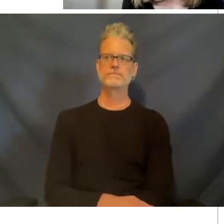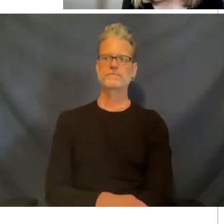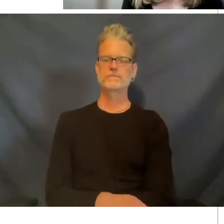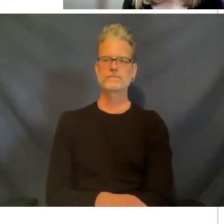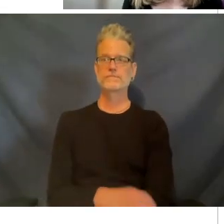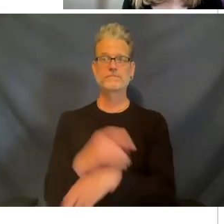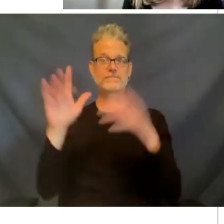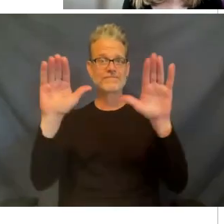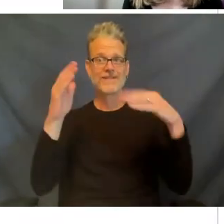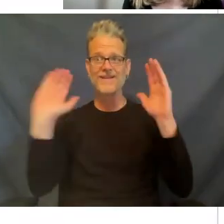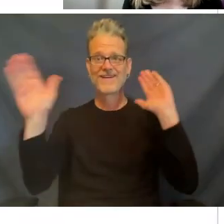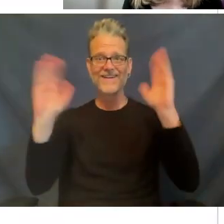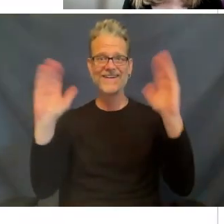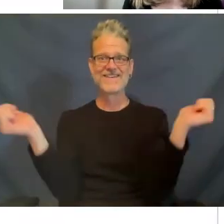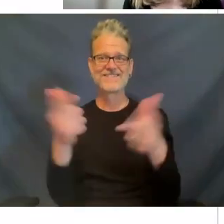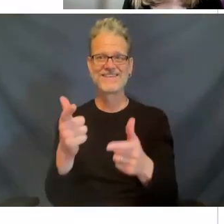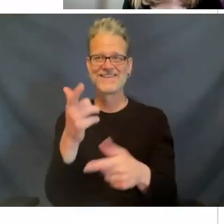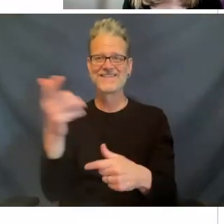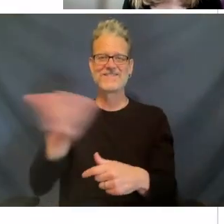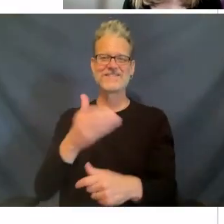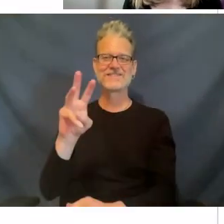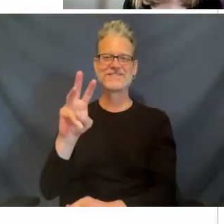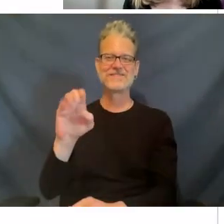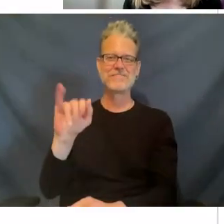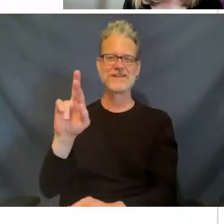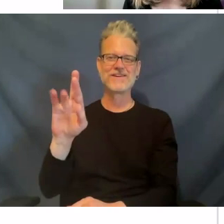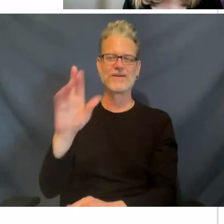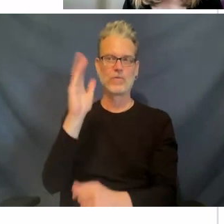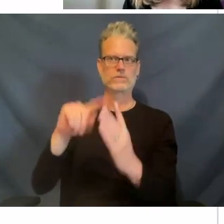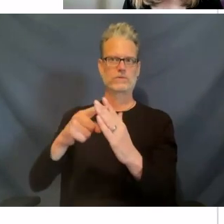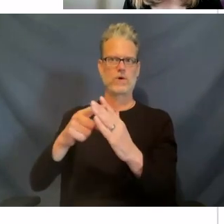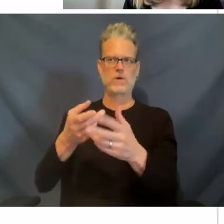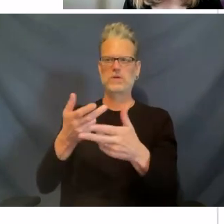Great. Hi, everyone. Welcome to our webinar today. We'll get started in just a couple minutes.